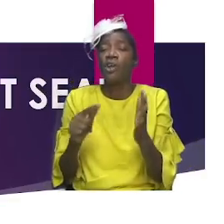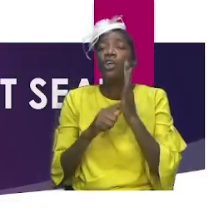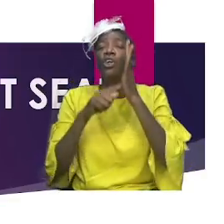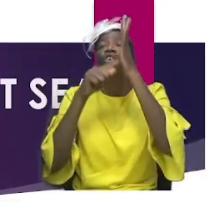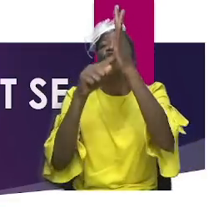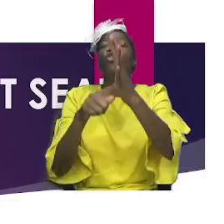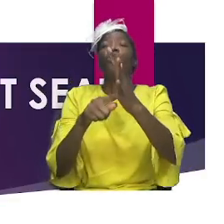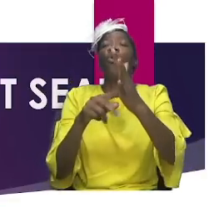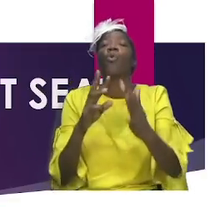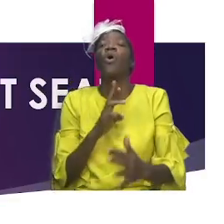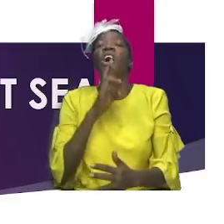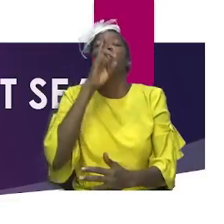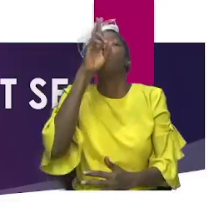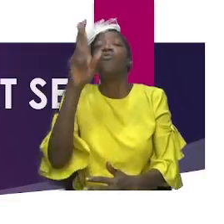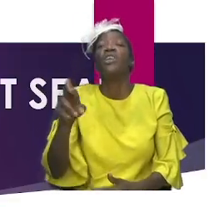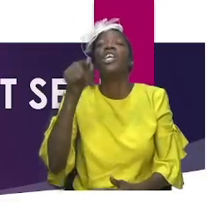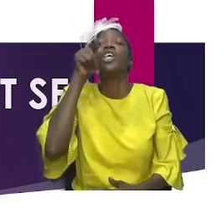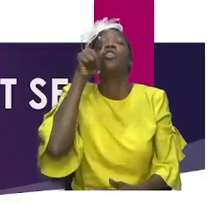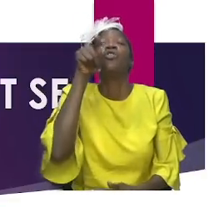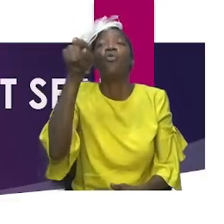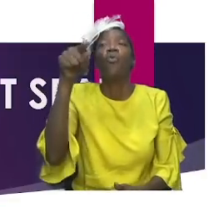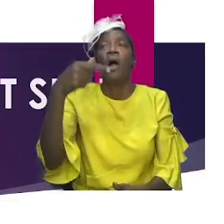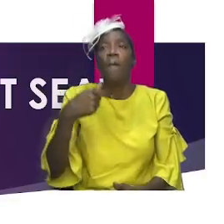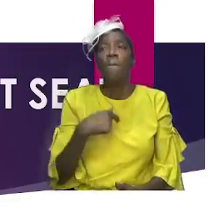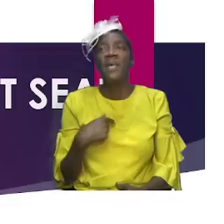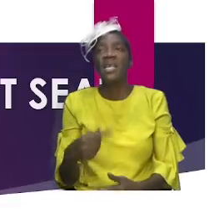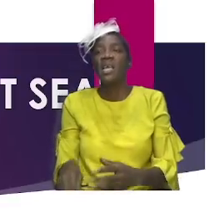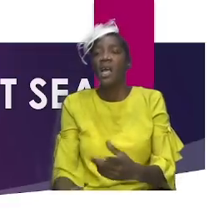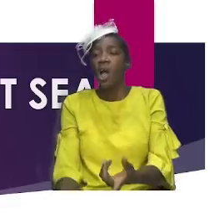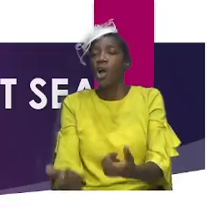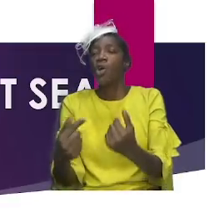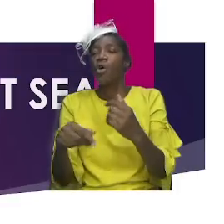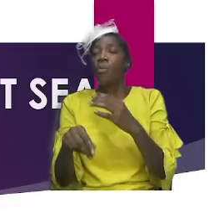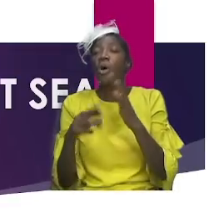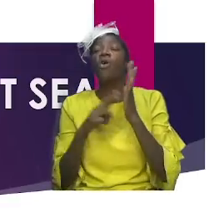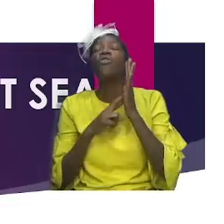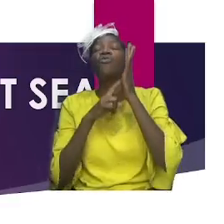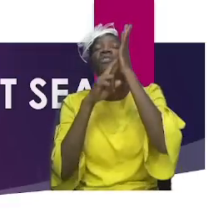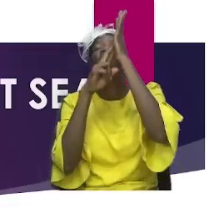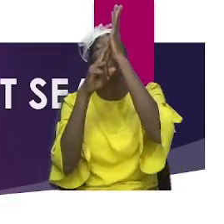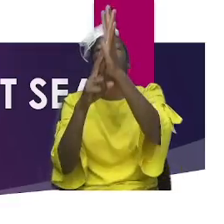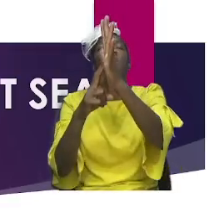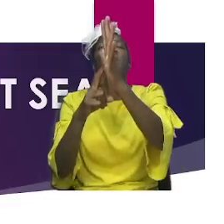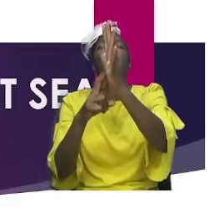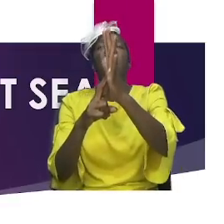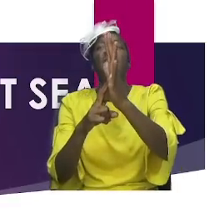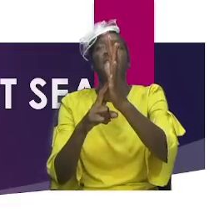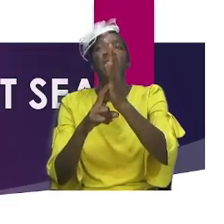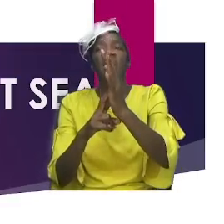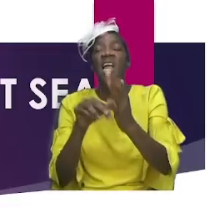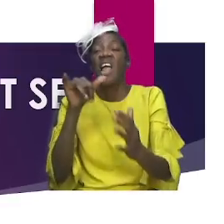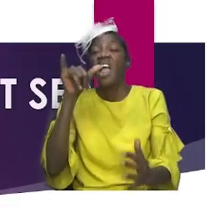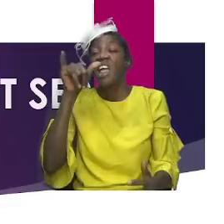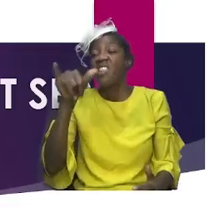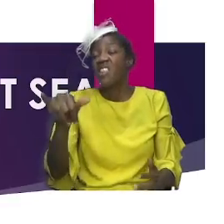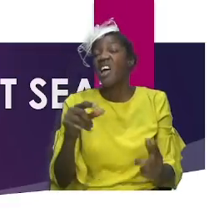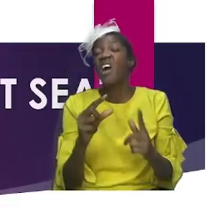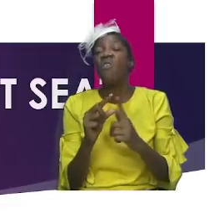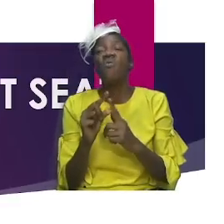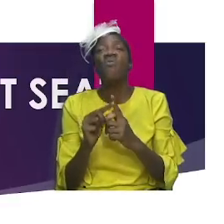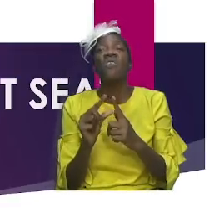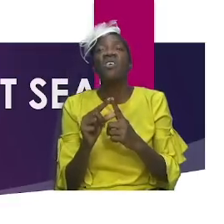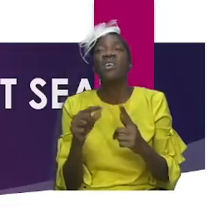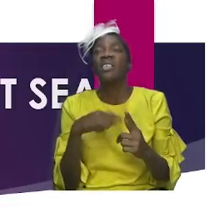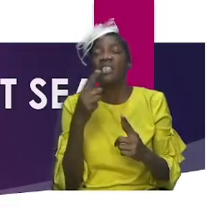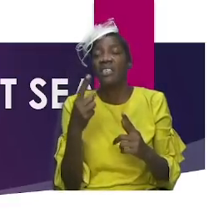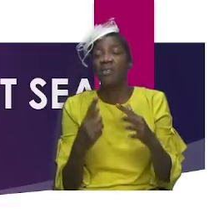and I is going to come out, is going to be revealed, so that that word that is used to say we